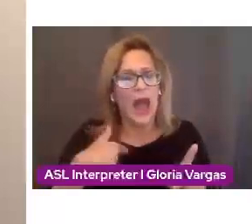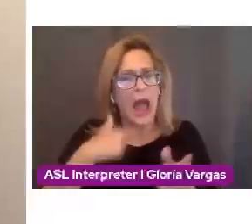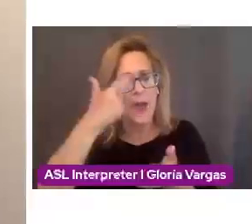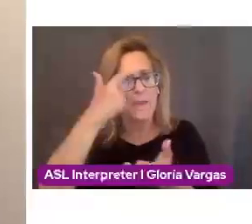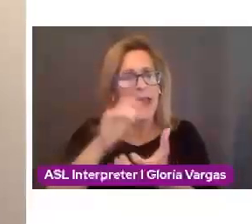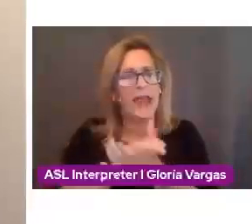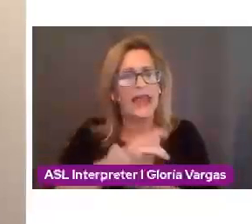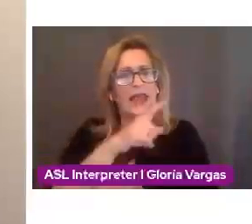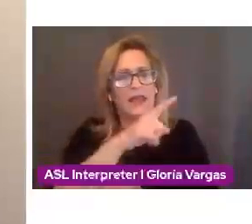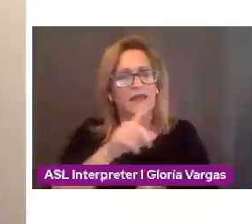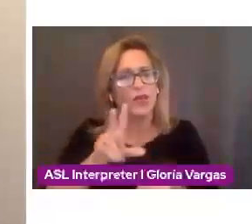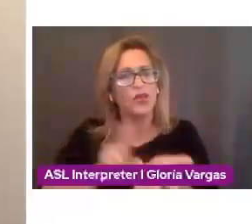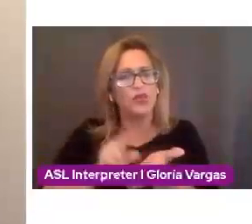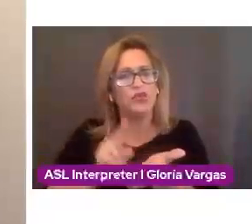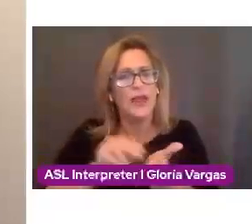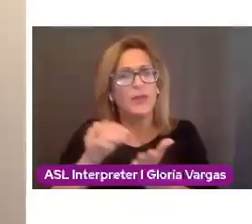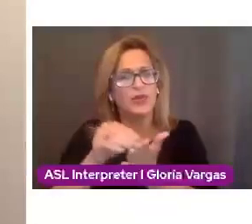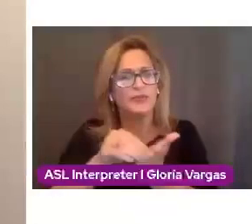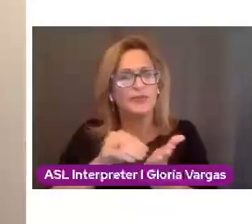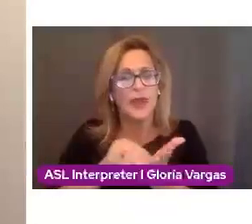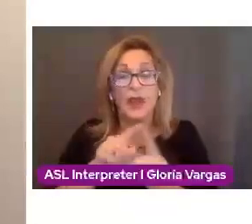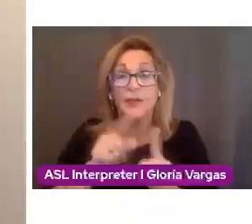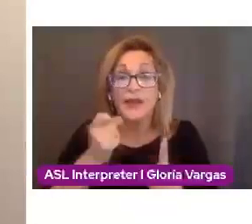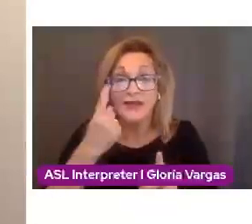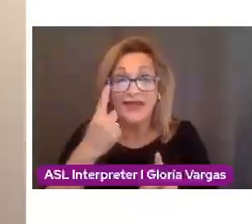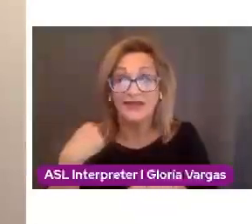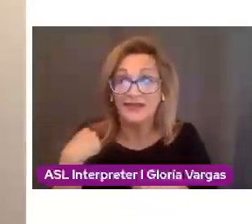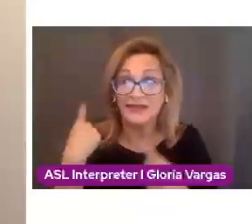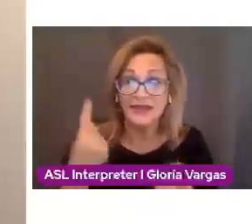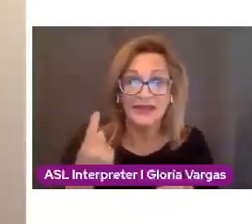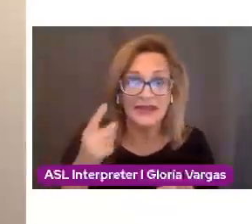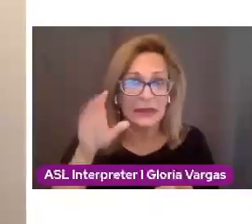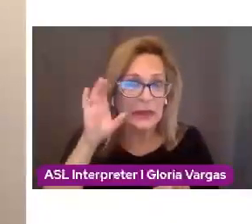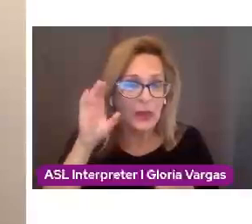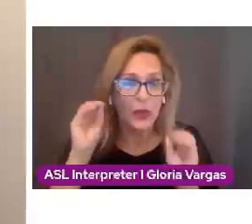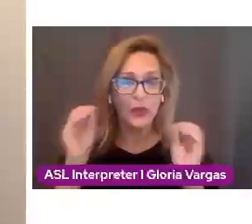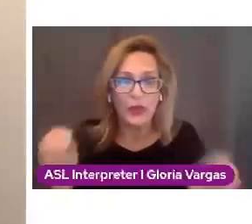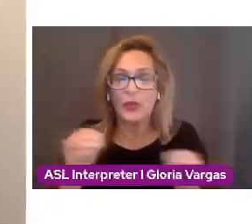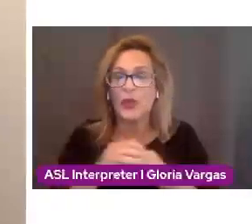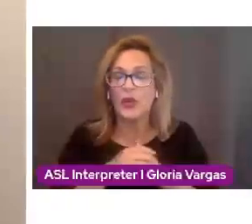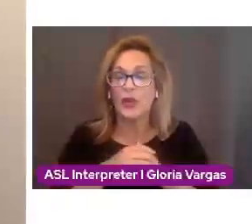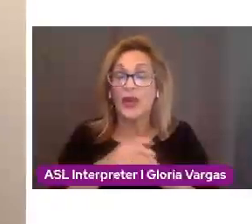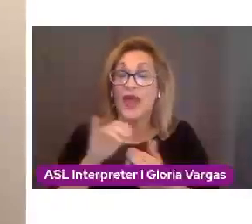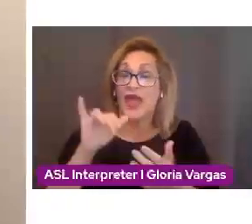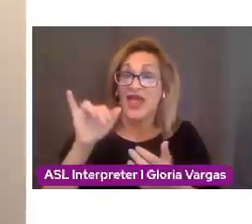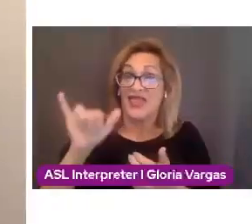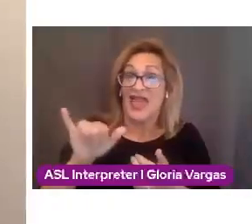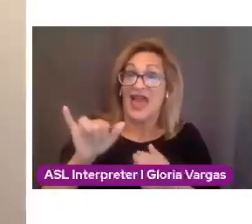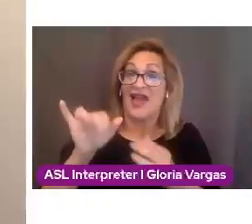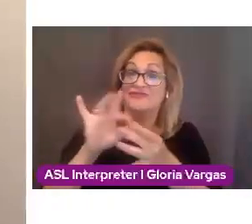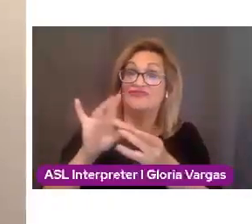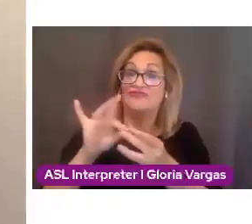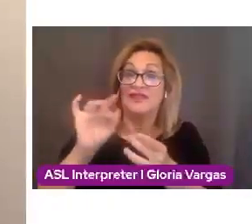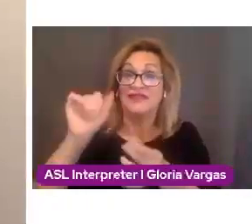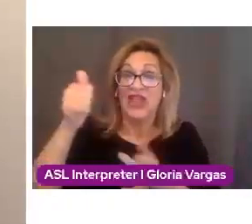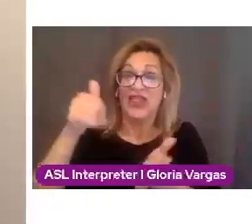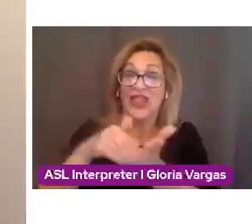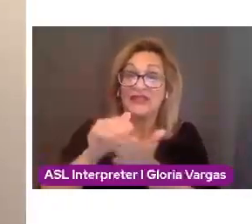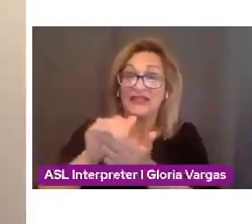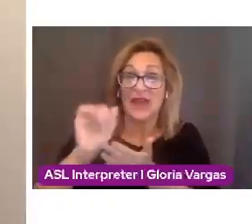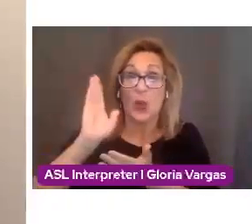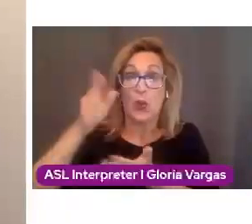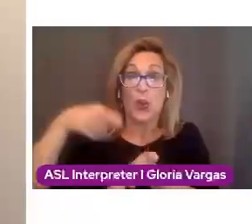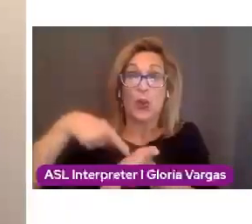And we haven't heard anything since. Now, ever since that $10,000 student loan forgiveness number got leaked, the